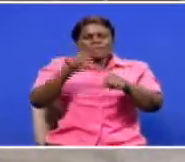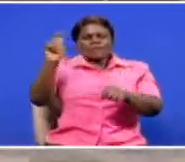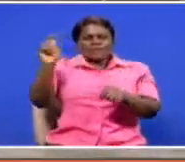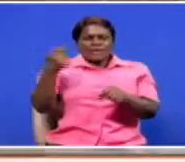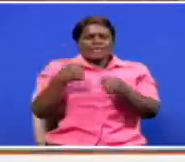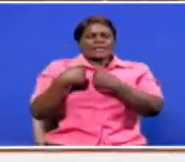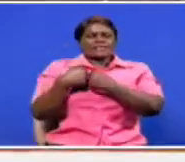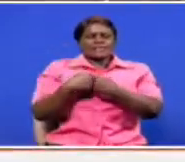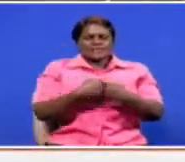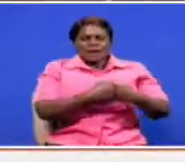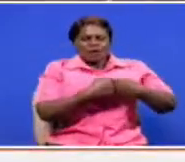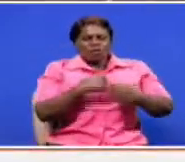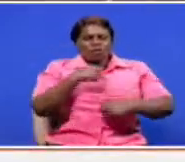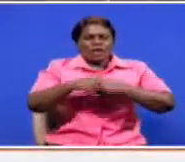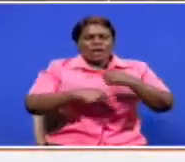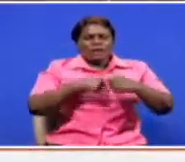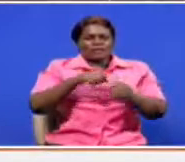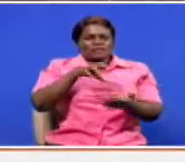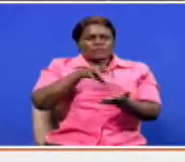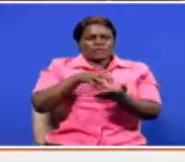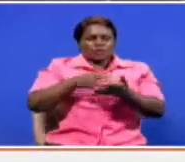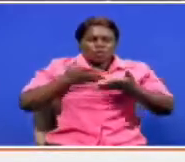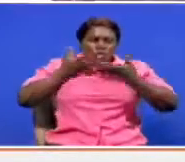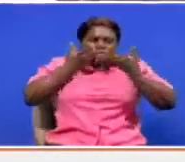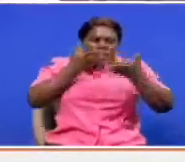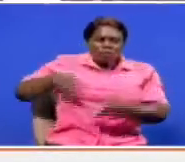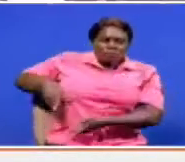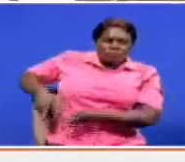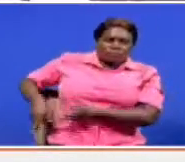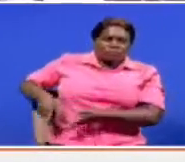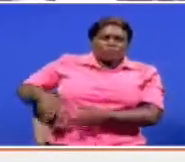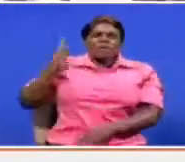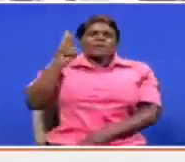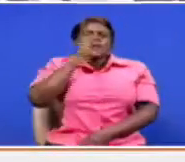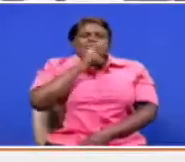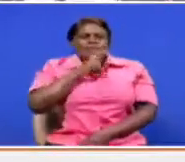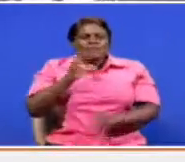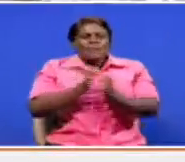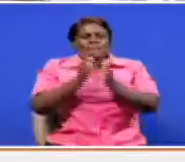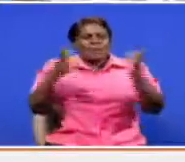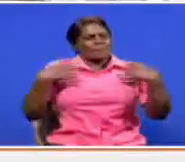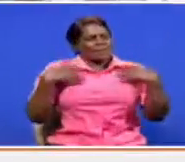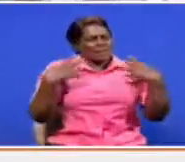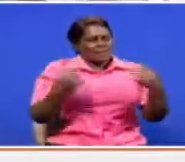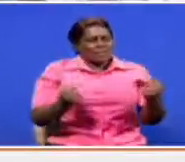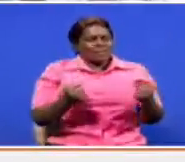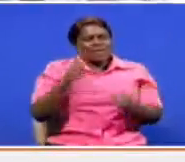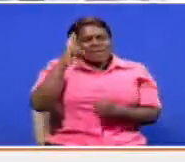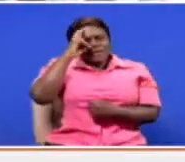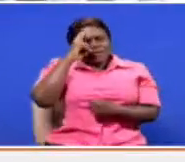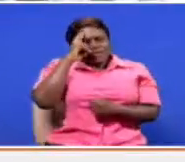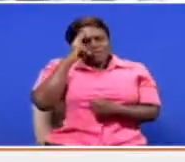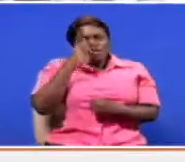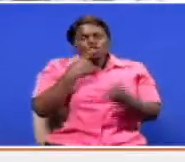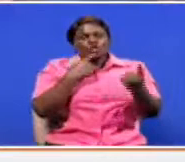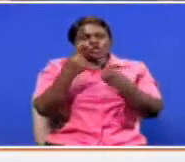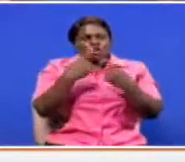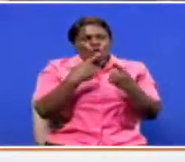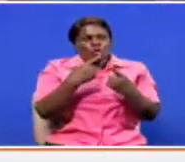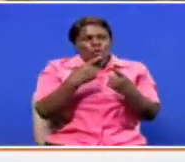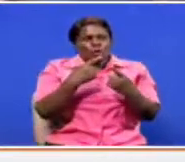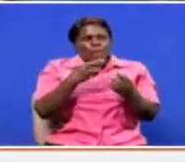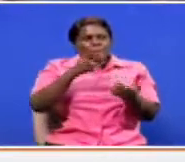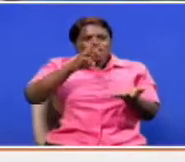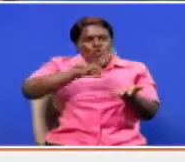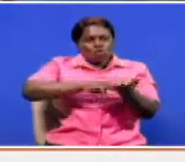to grapple with active cases of cholera that remains a threat to public health. The recent outbreak in Migori